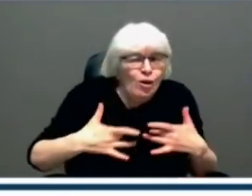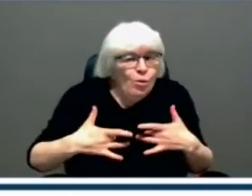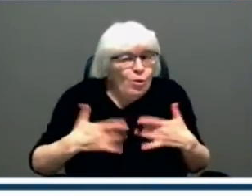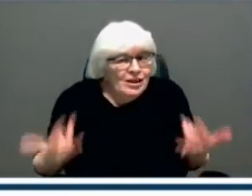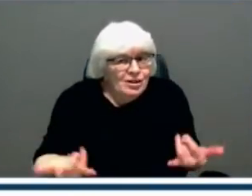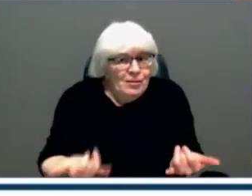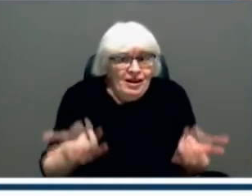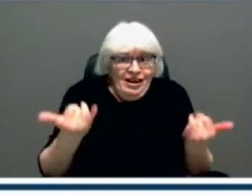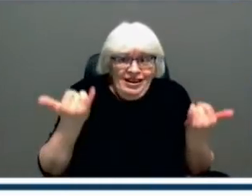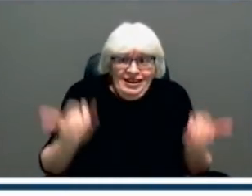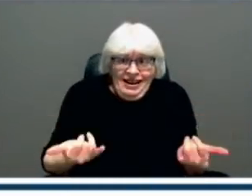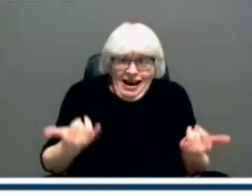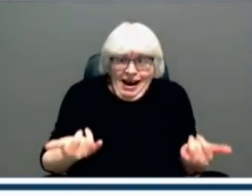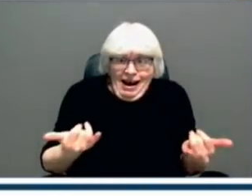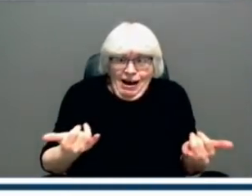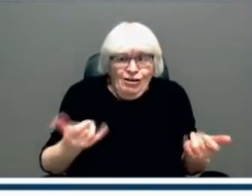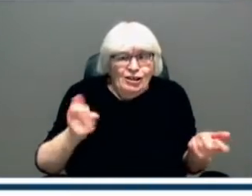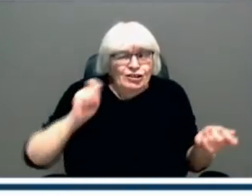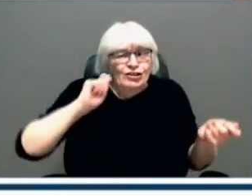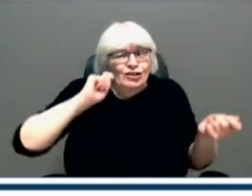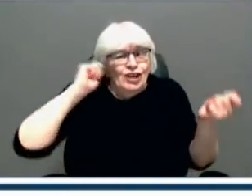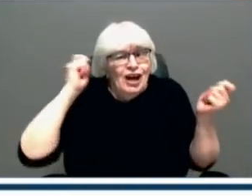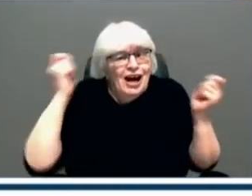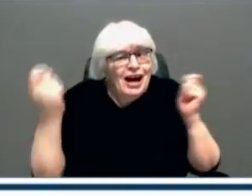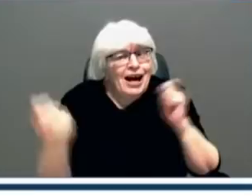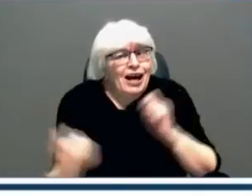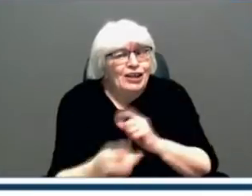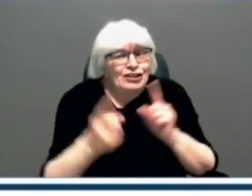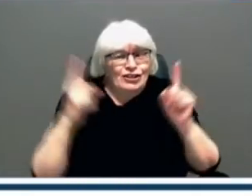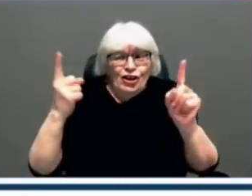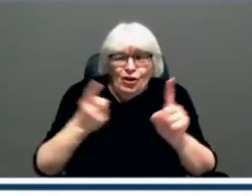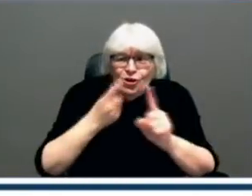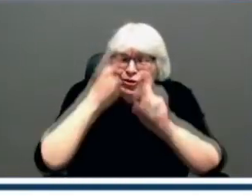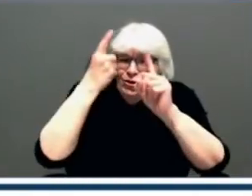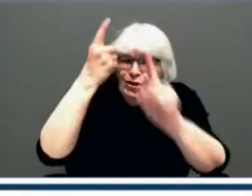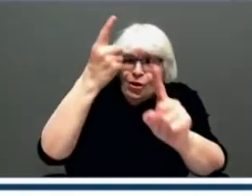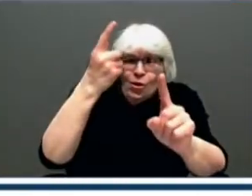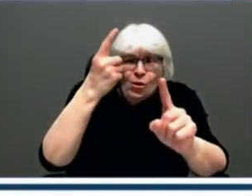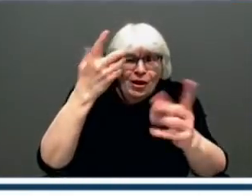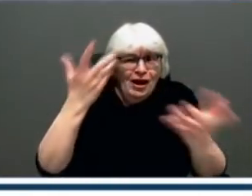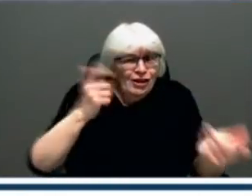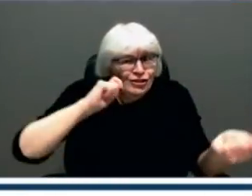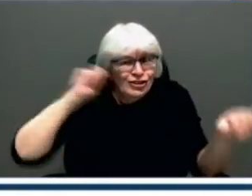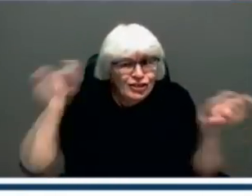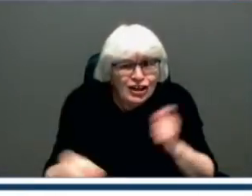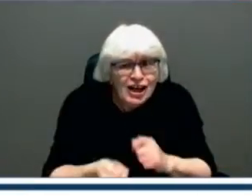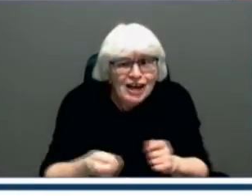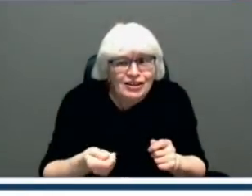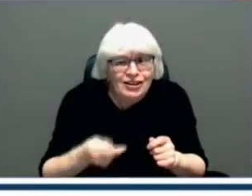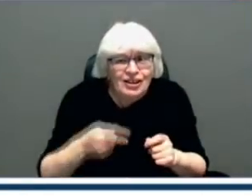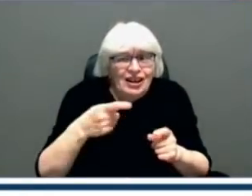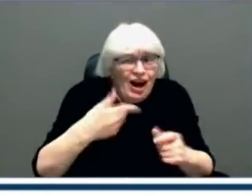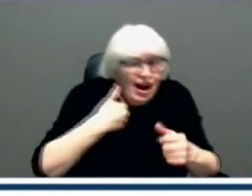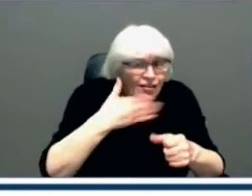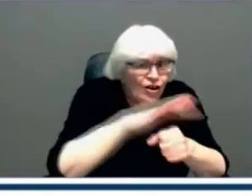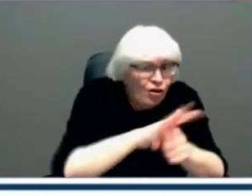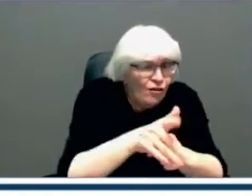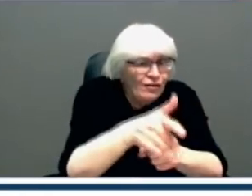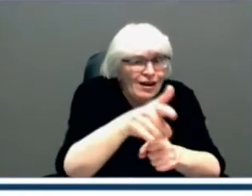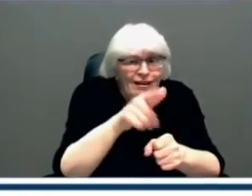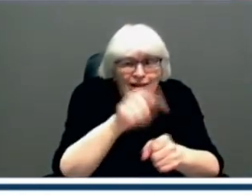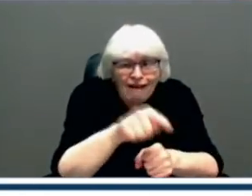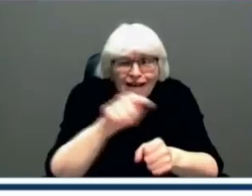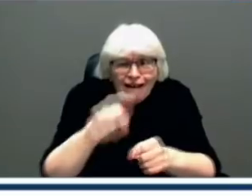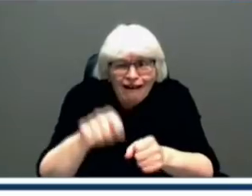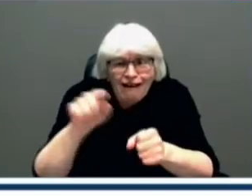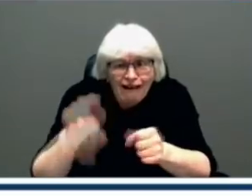are different. We are no longer trying to identify every case of COVID. We all know that there is a lot of virus out there, and